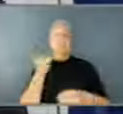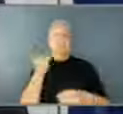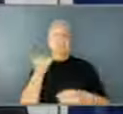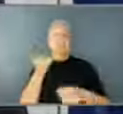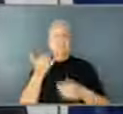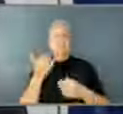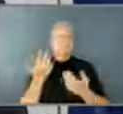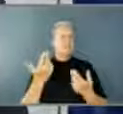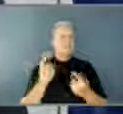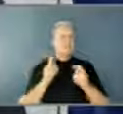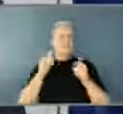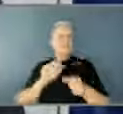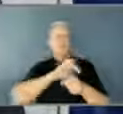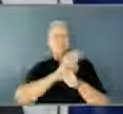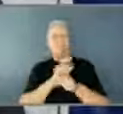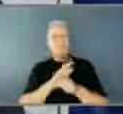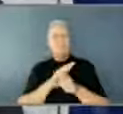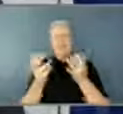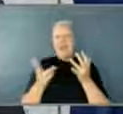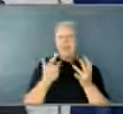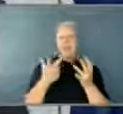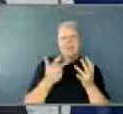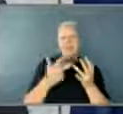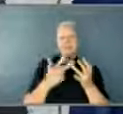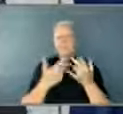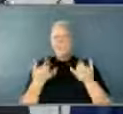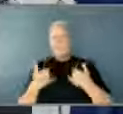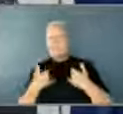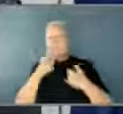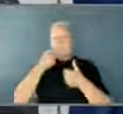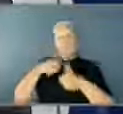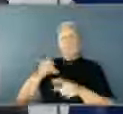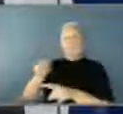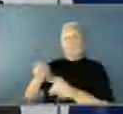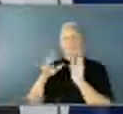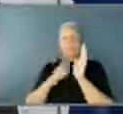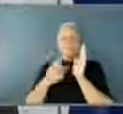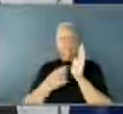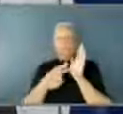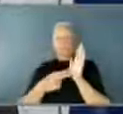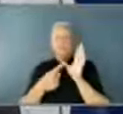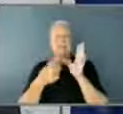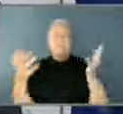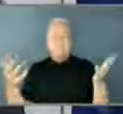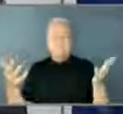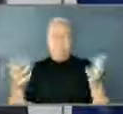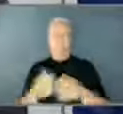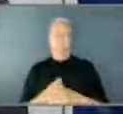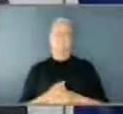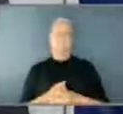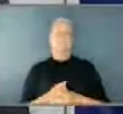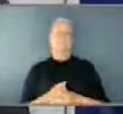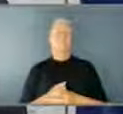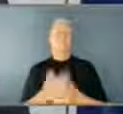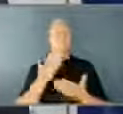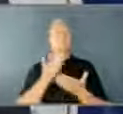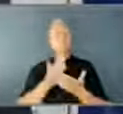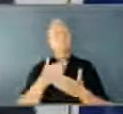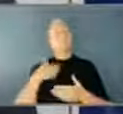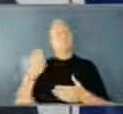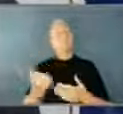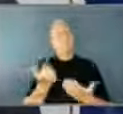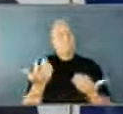the successful vaccines we're getting will last or whether people will need more doses. And so it's obviously sensible to plan for that. And